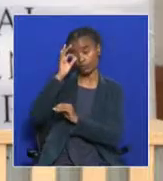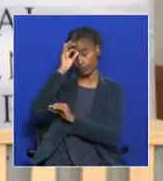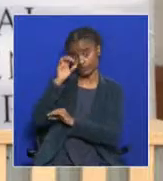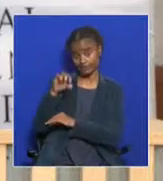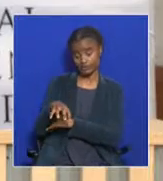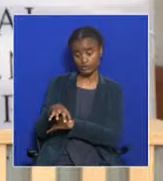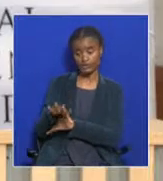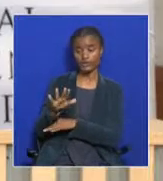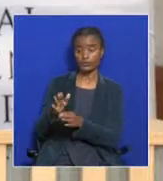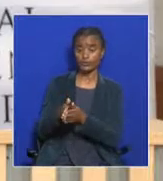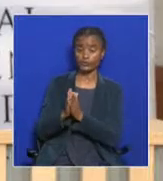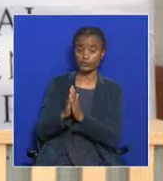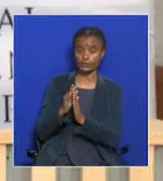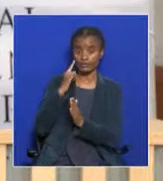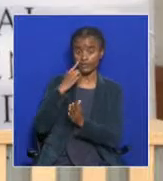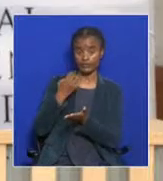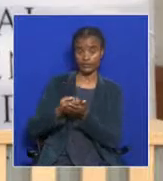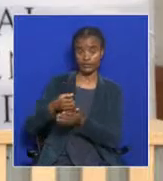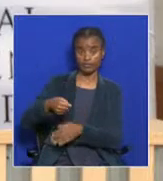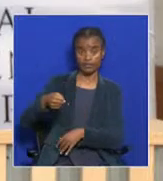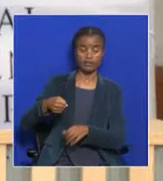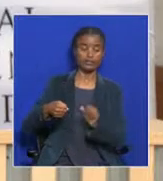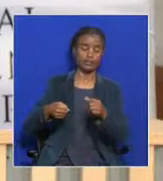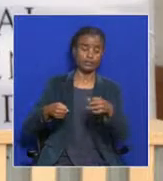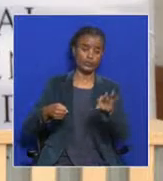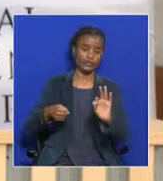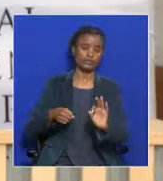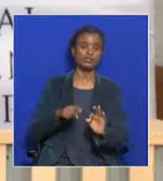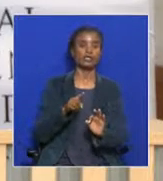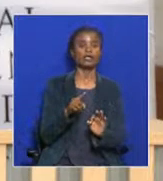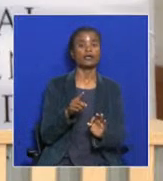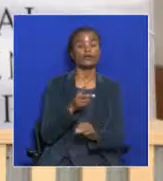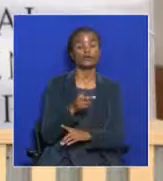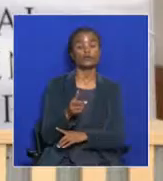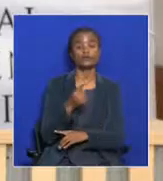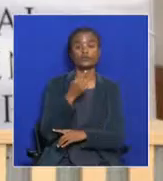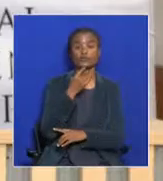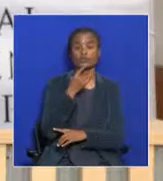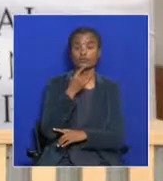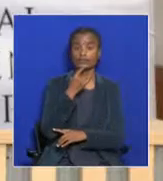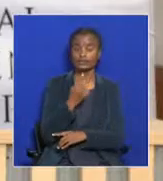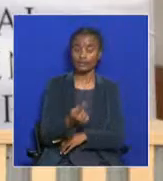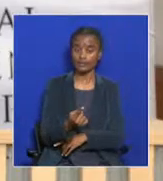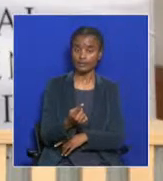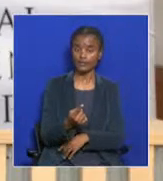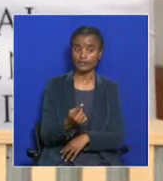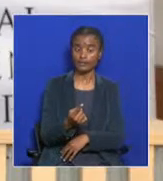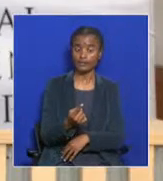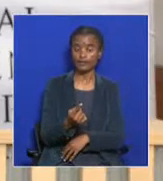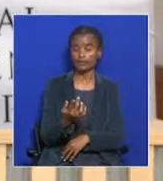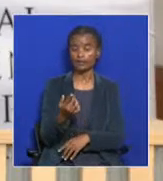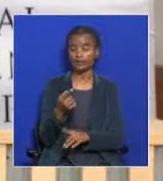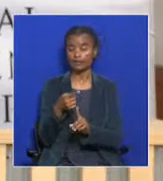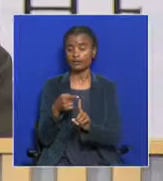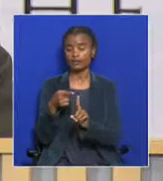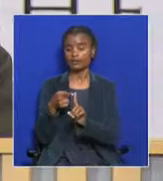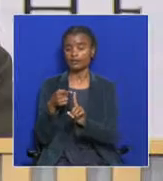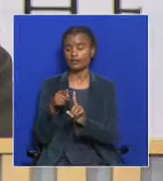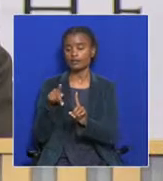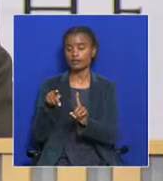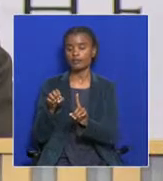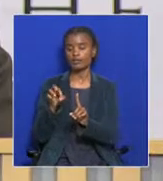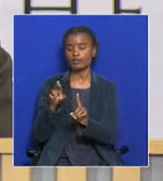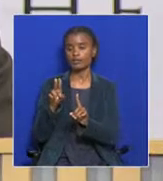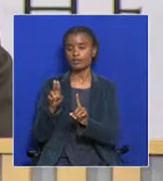That's correct. And you maintain that, is it Warrant Officer Perumal was the correct rank, please help me? Yes.